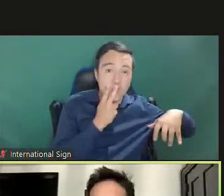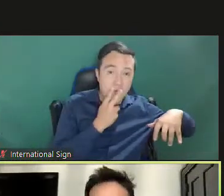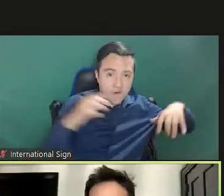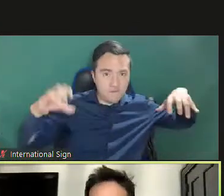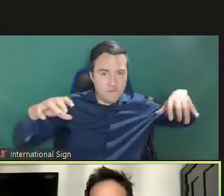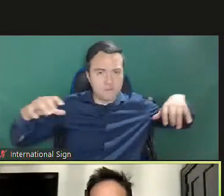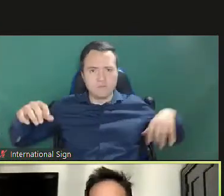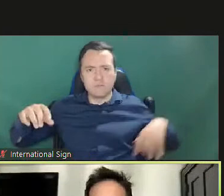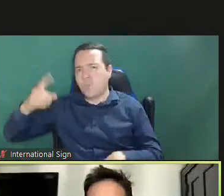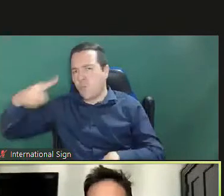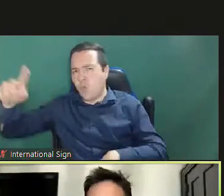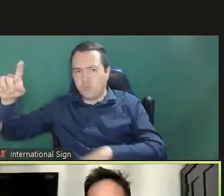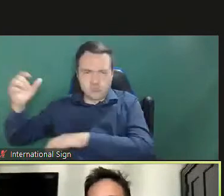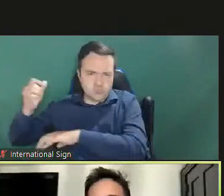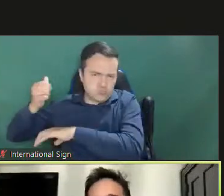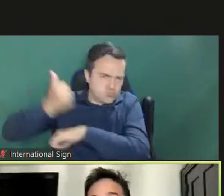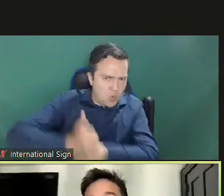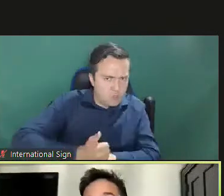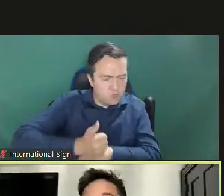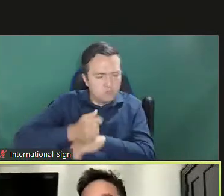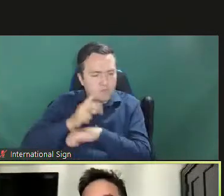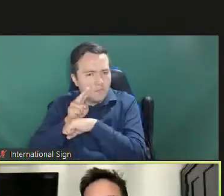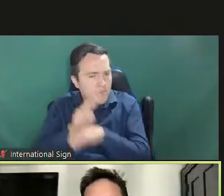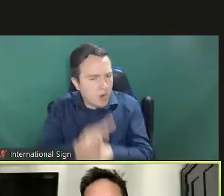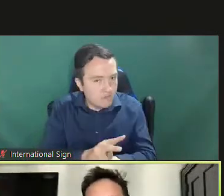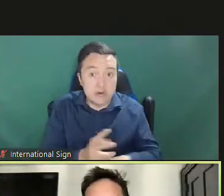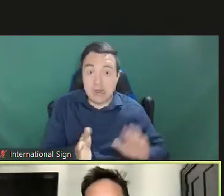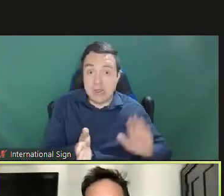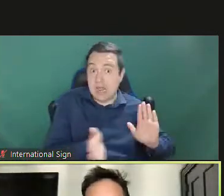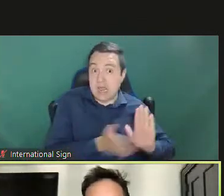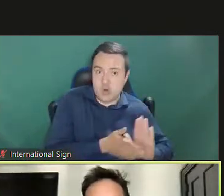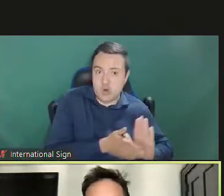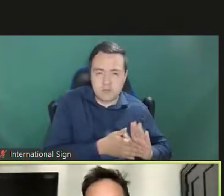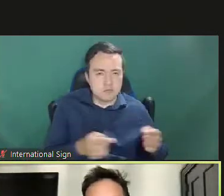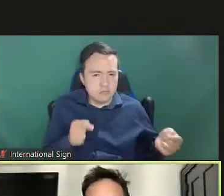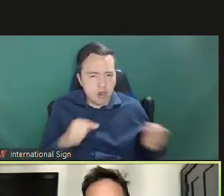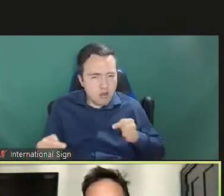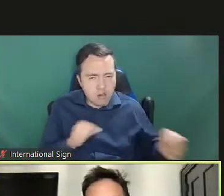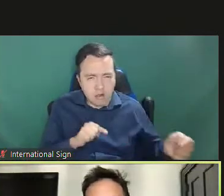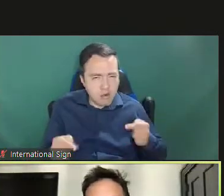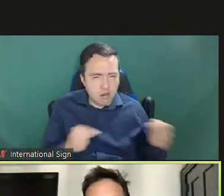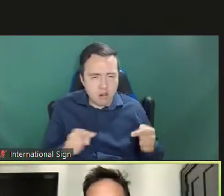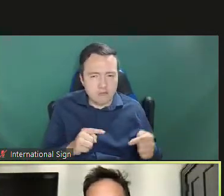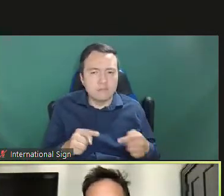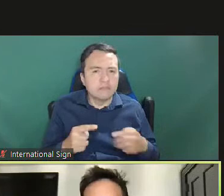bilateral norms to protect private investment. So what happened?